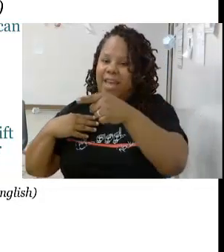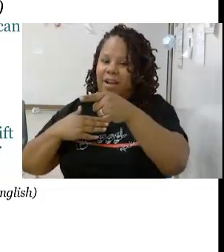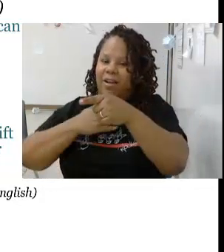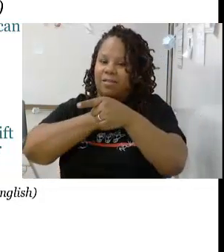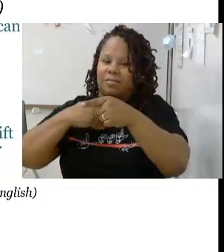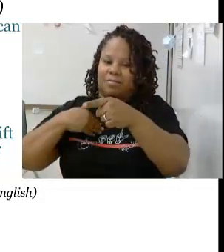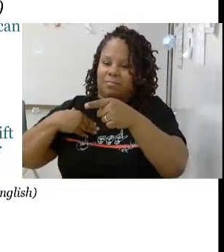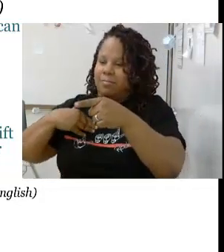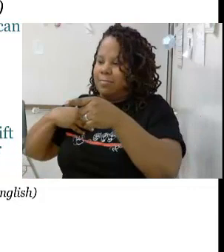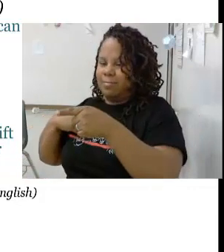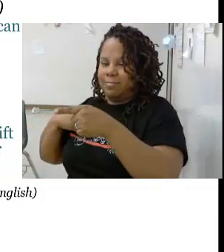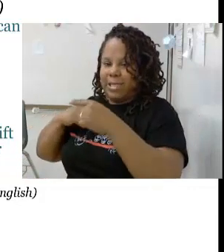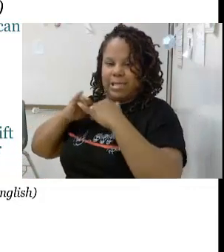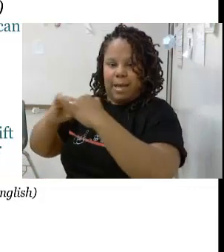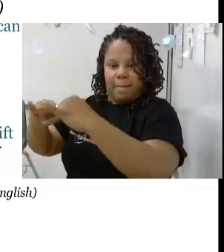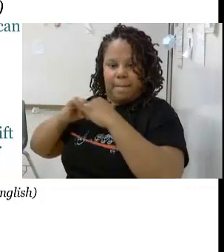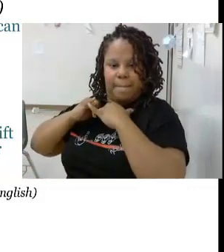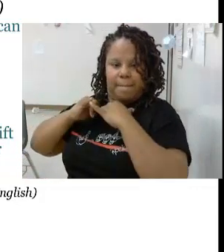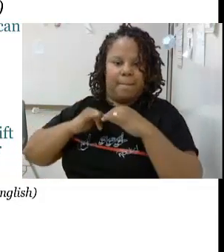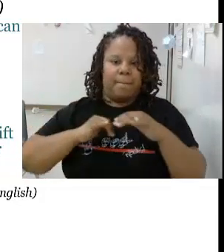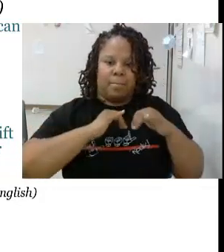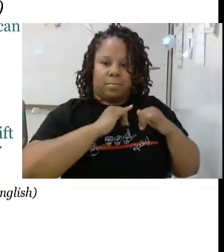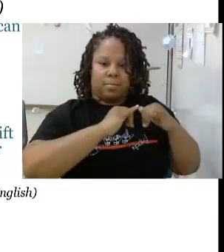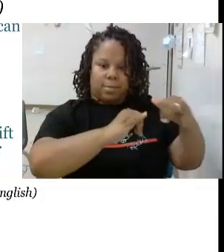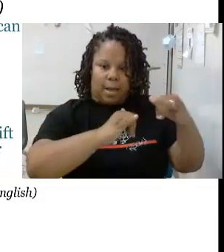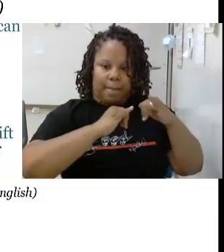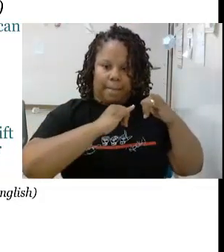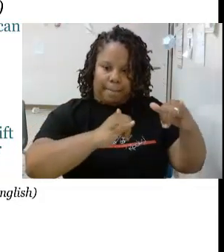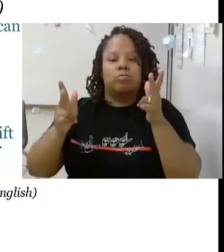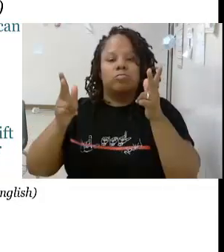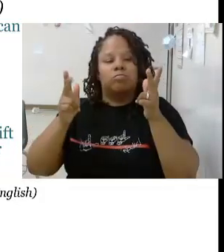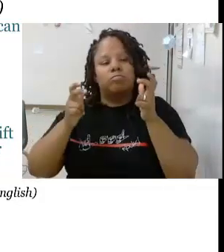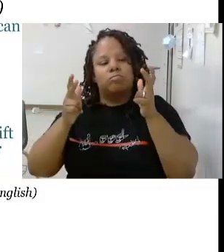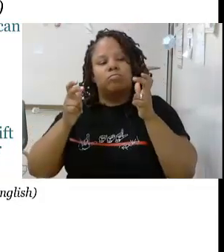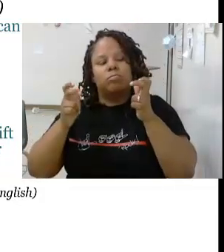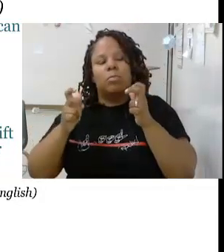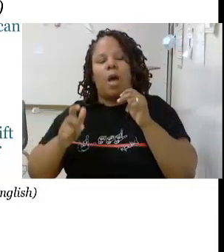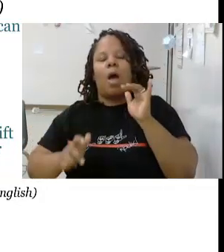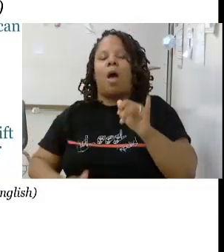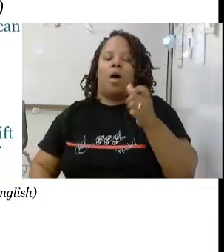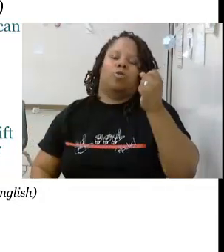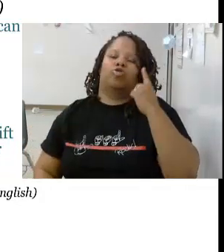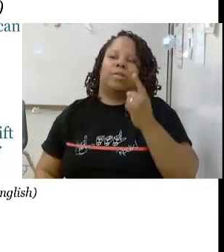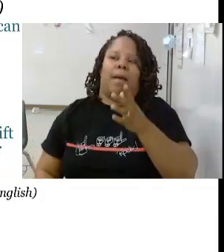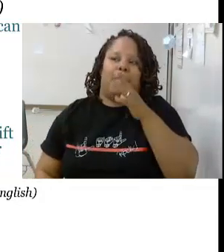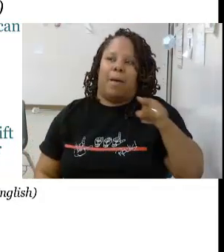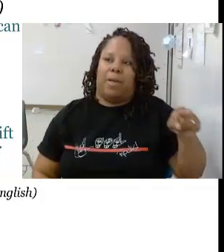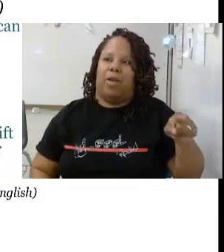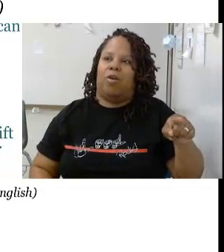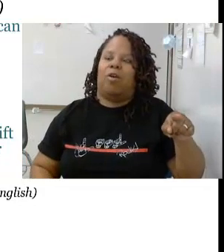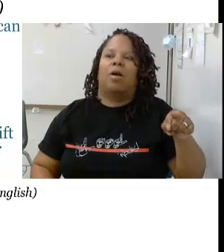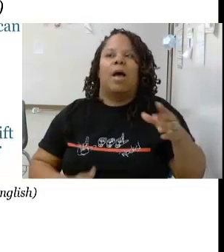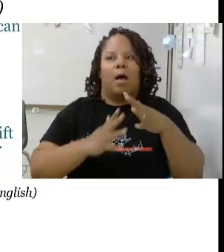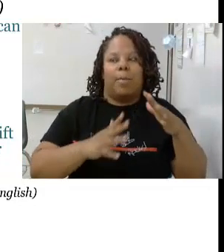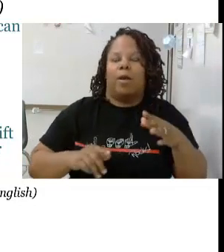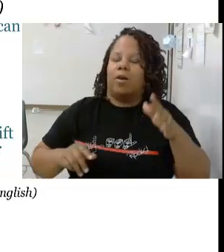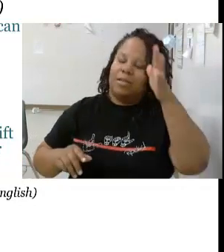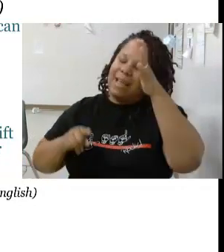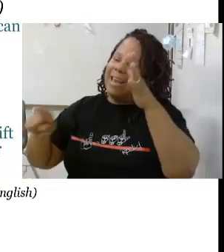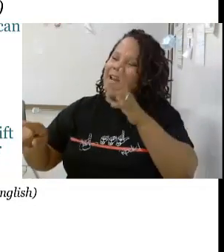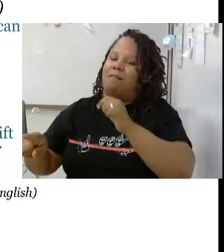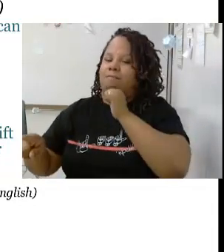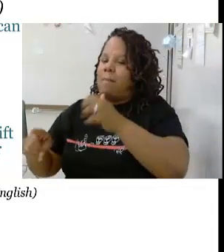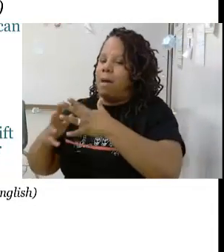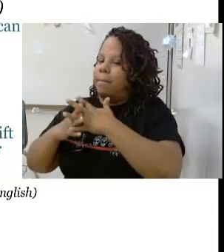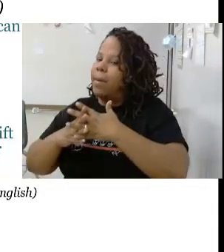and sign not America. And that would translate into my mom is American, my dad is not. The shoulder shift is not required,